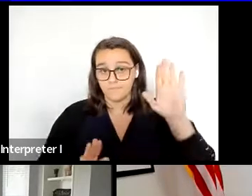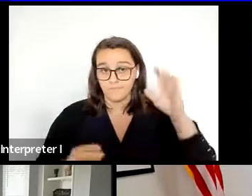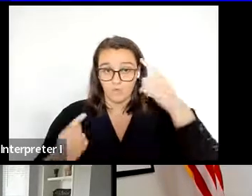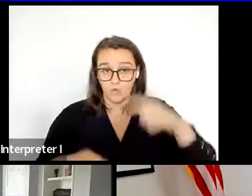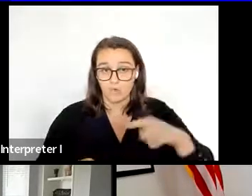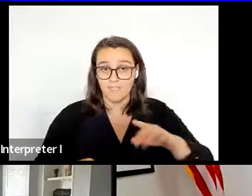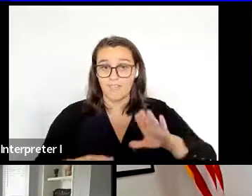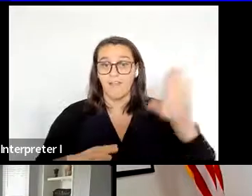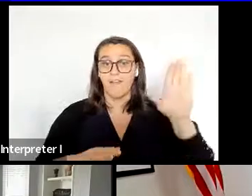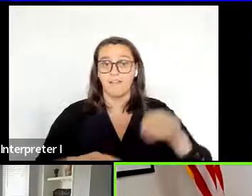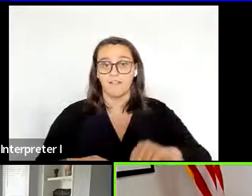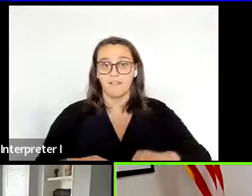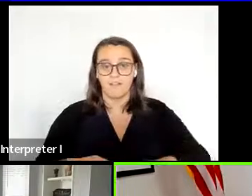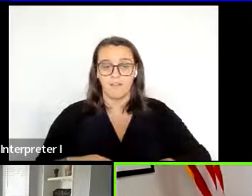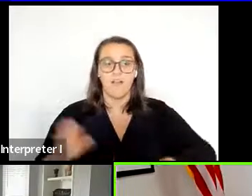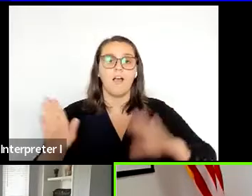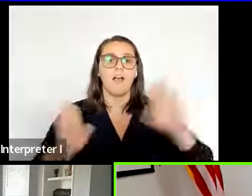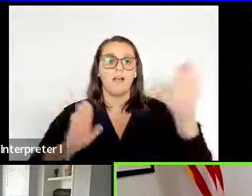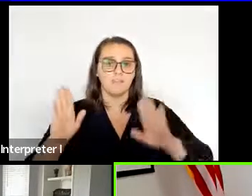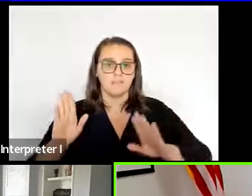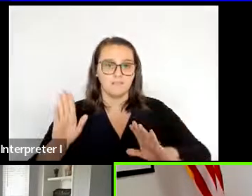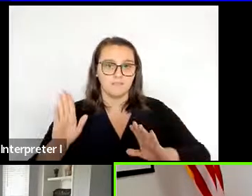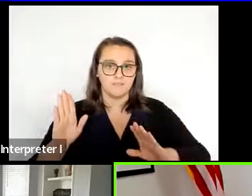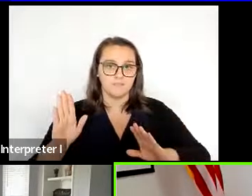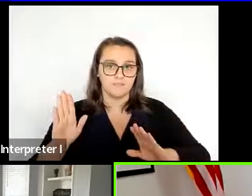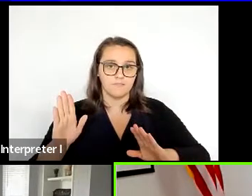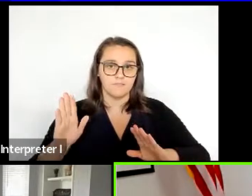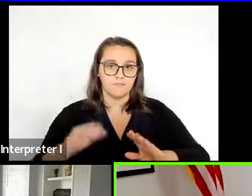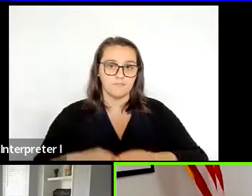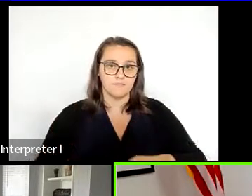say aye. Aye. Aye.